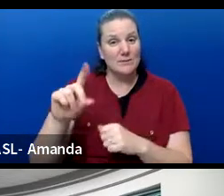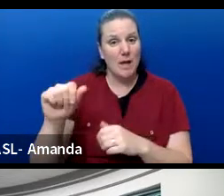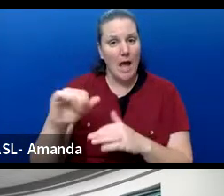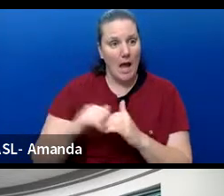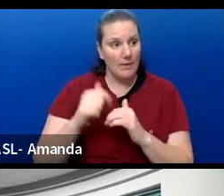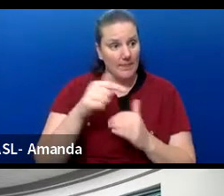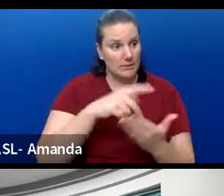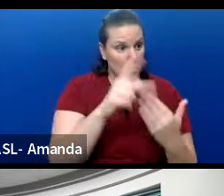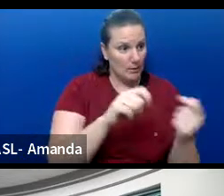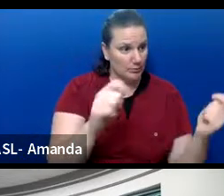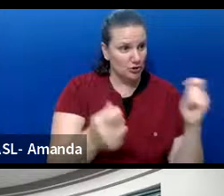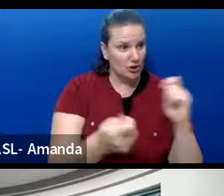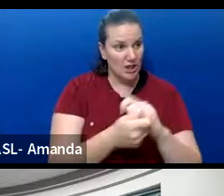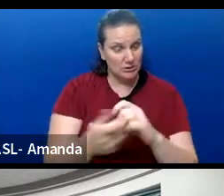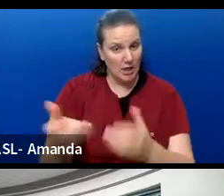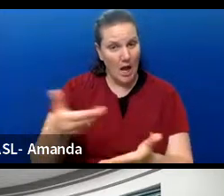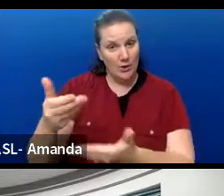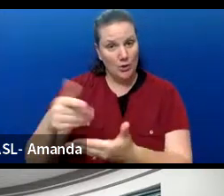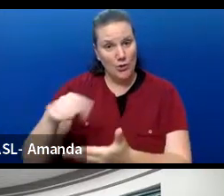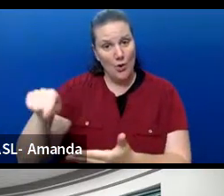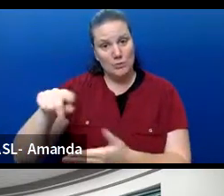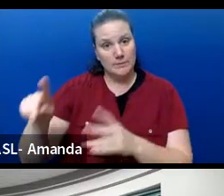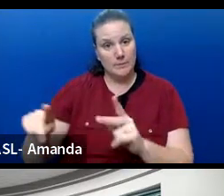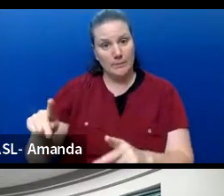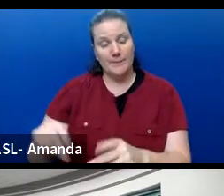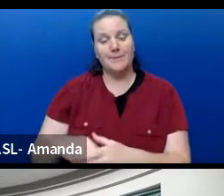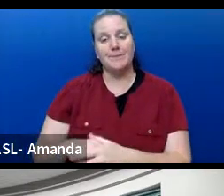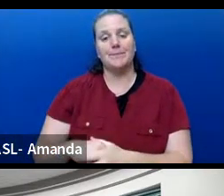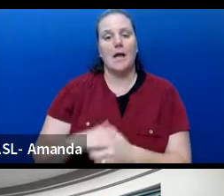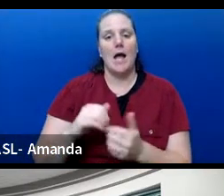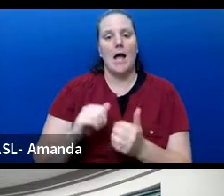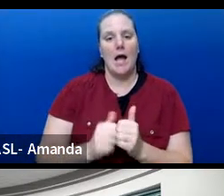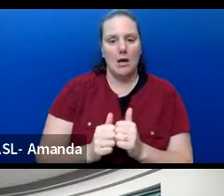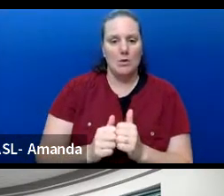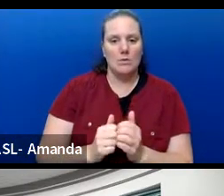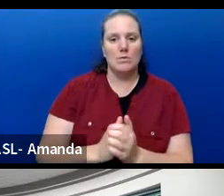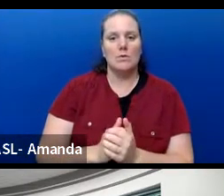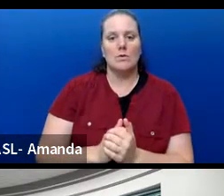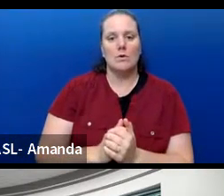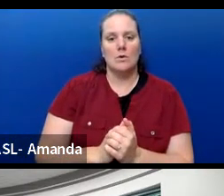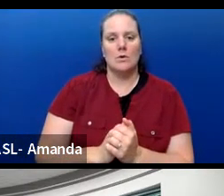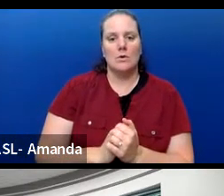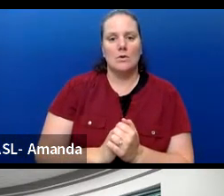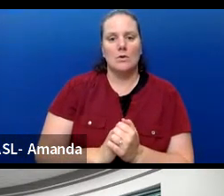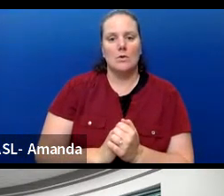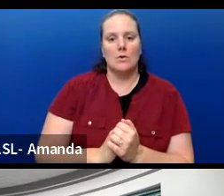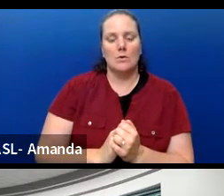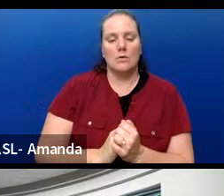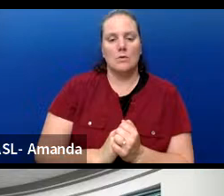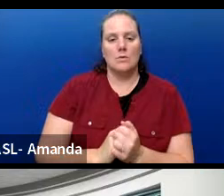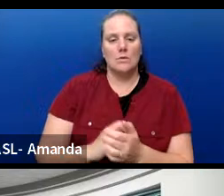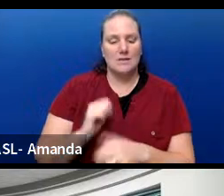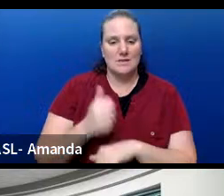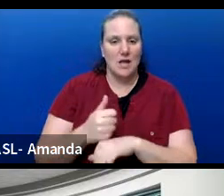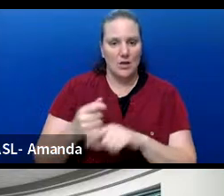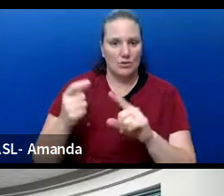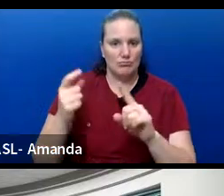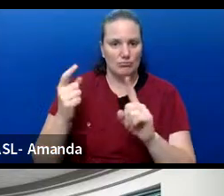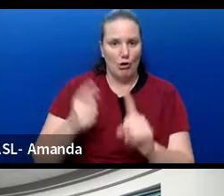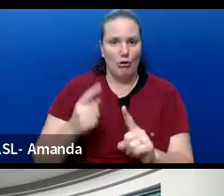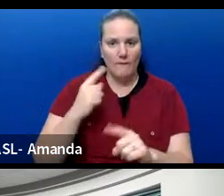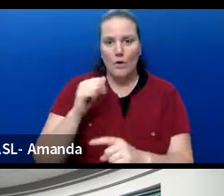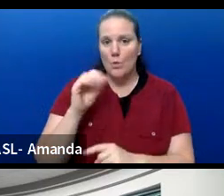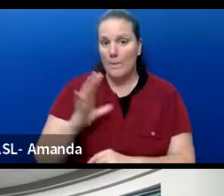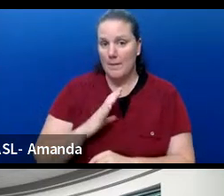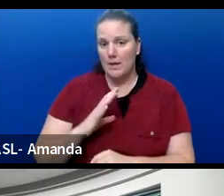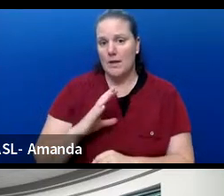change that? And then again, how do we lean into setting targets for women as well